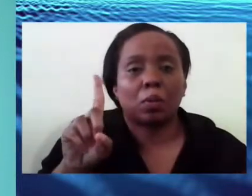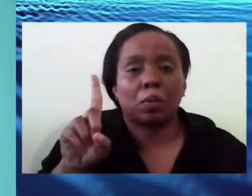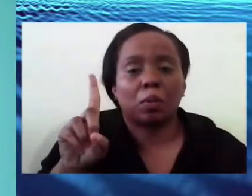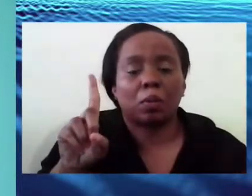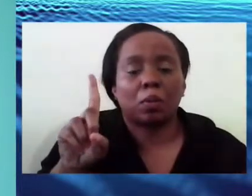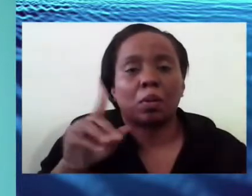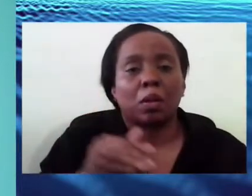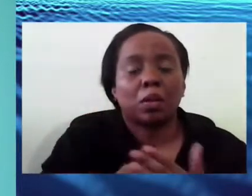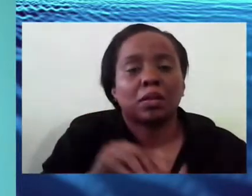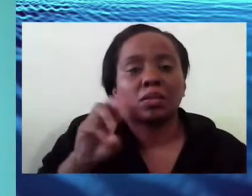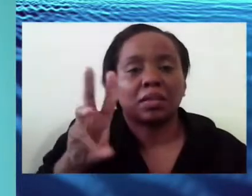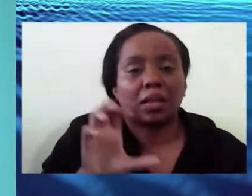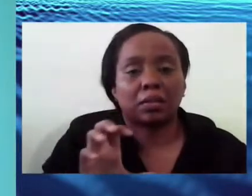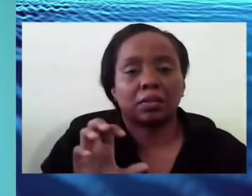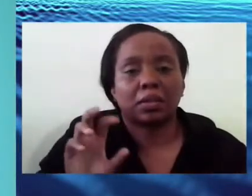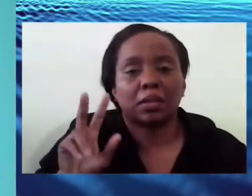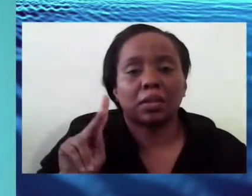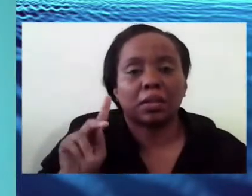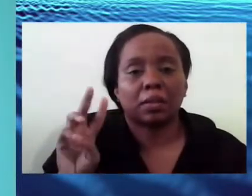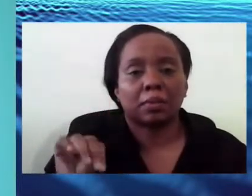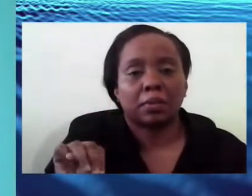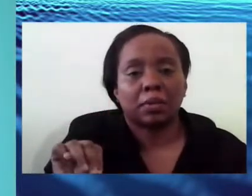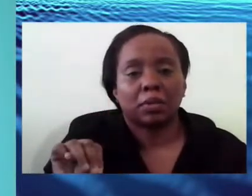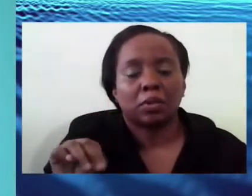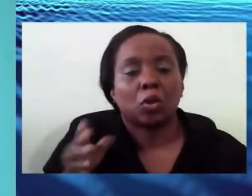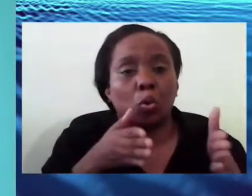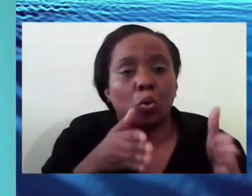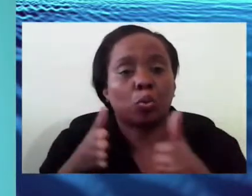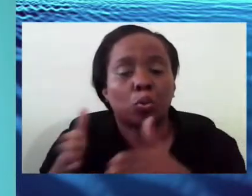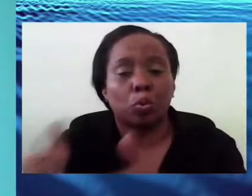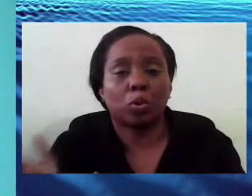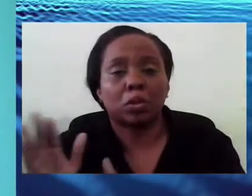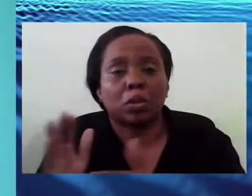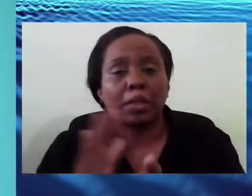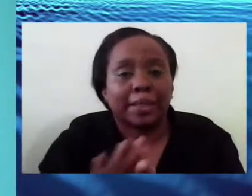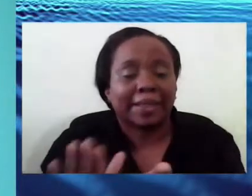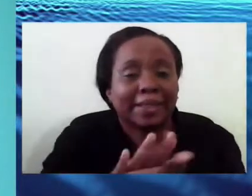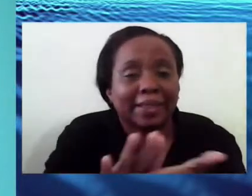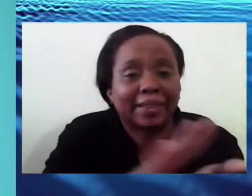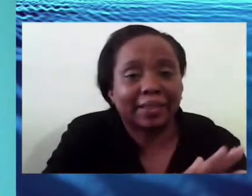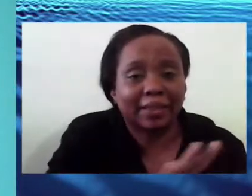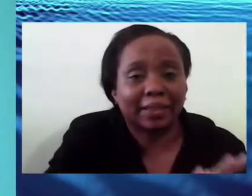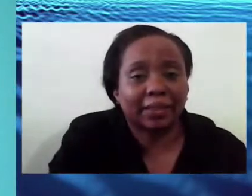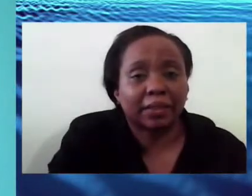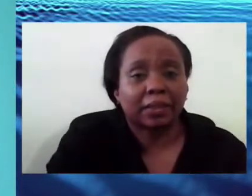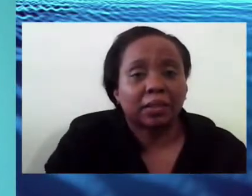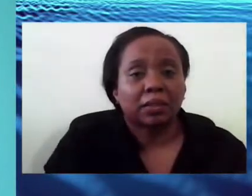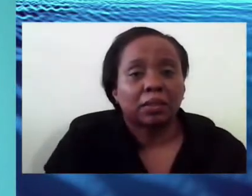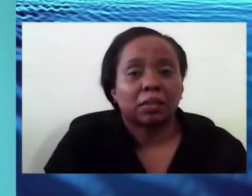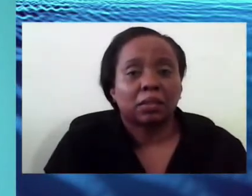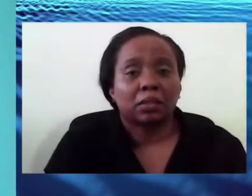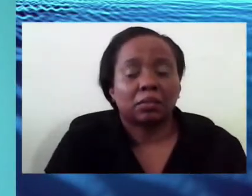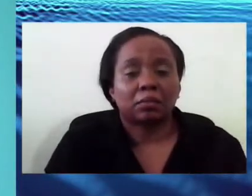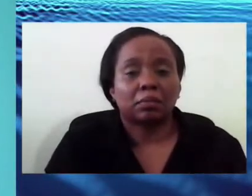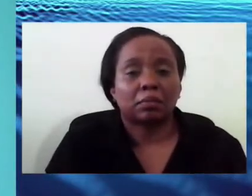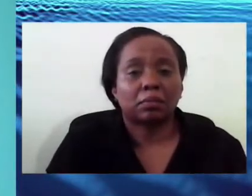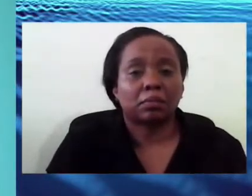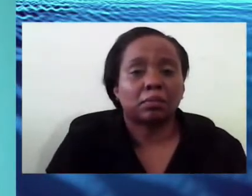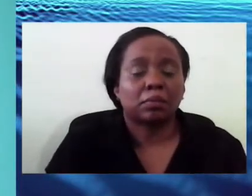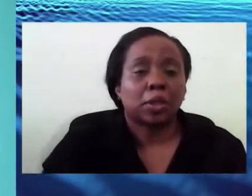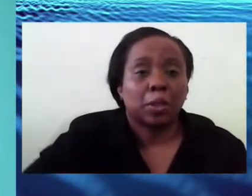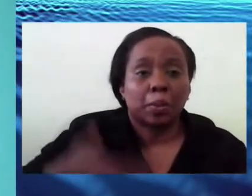road we have to try to clean. Can you give us an idea of how much you were able to clean within the last 40 hours out of